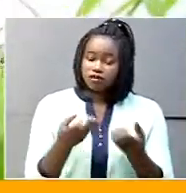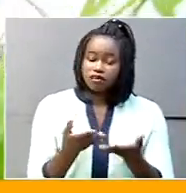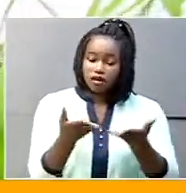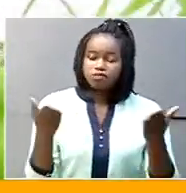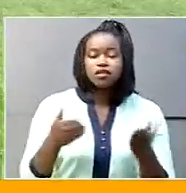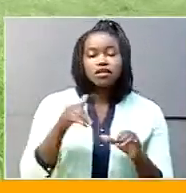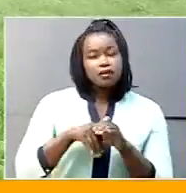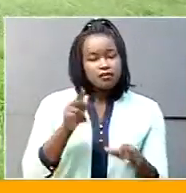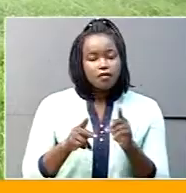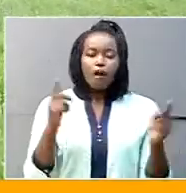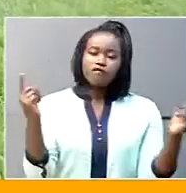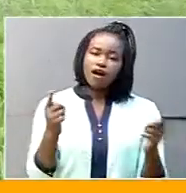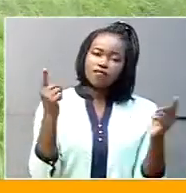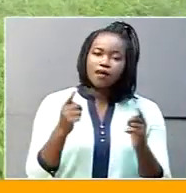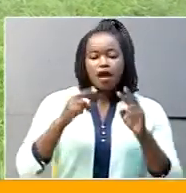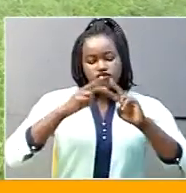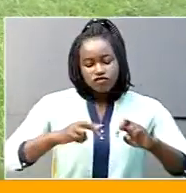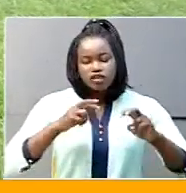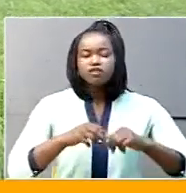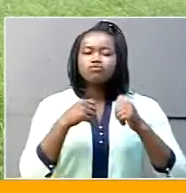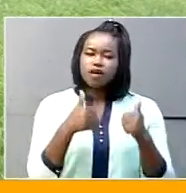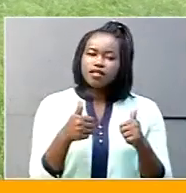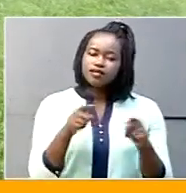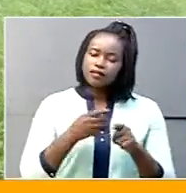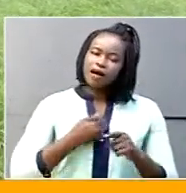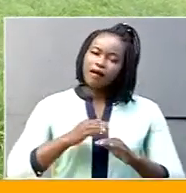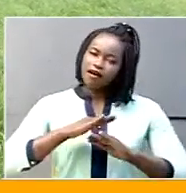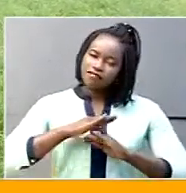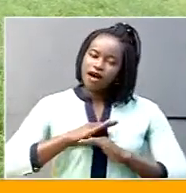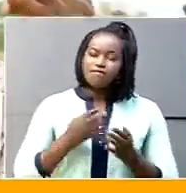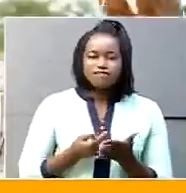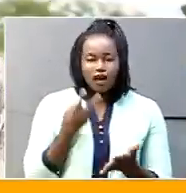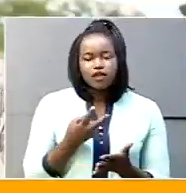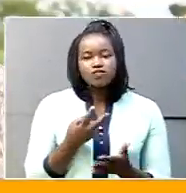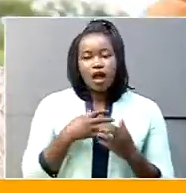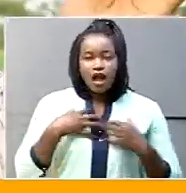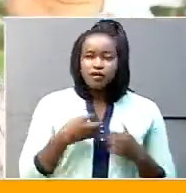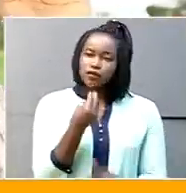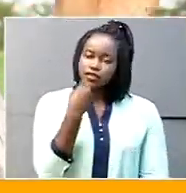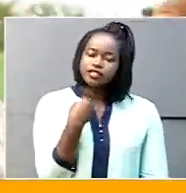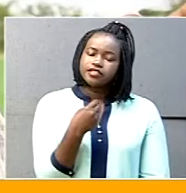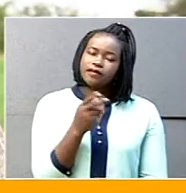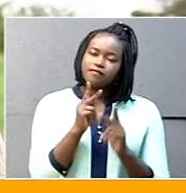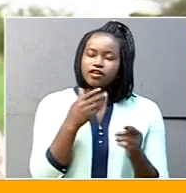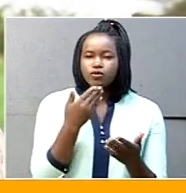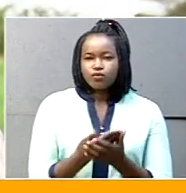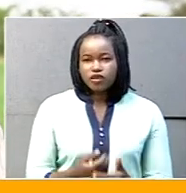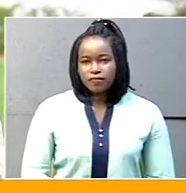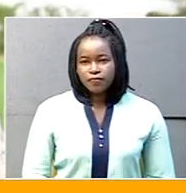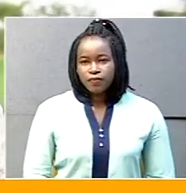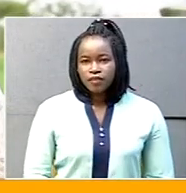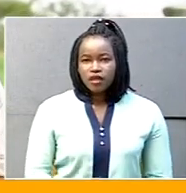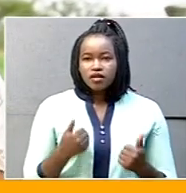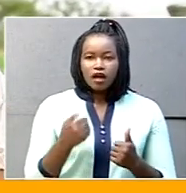livestock farmers is well researched on with enough nutritional value for the animal. For the case of the naturally growing